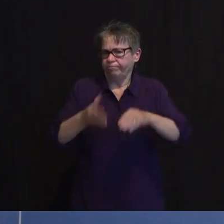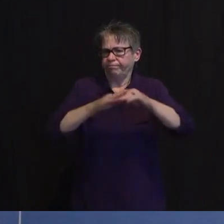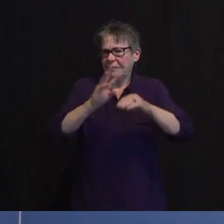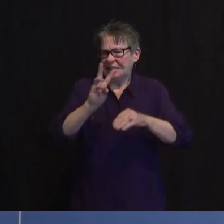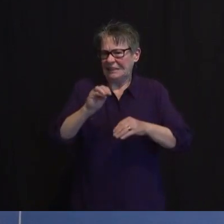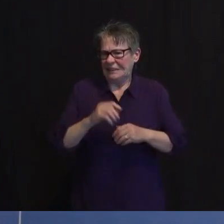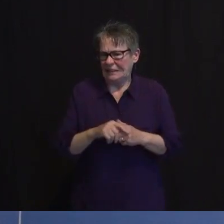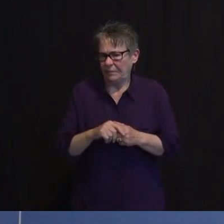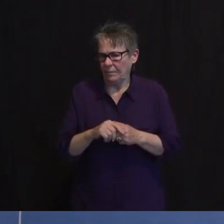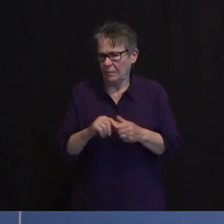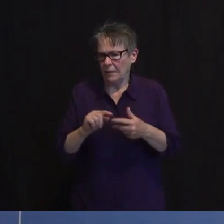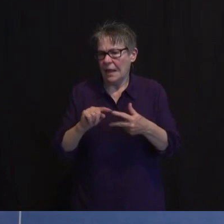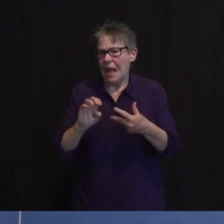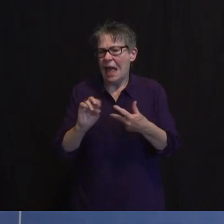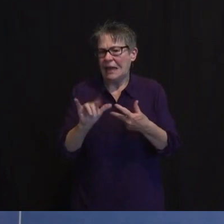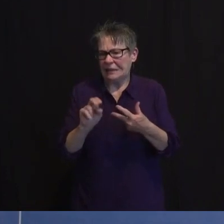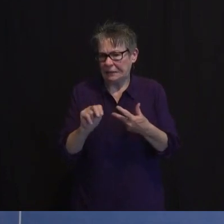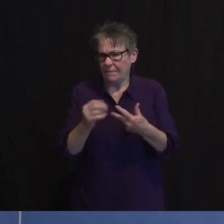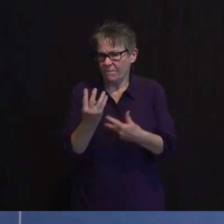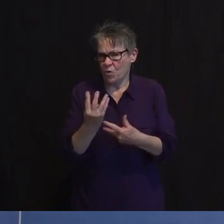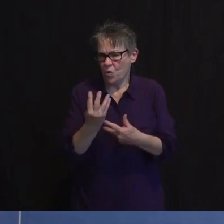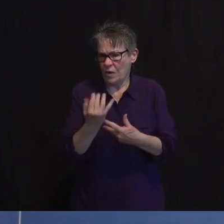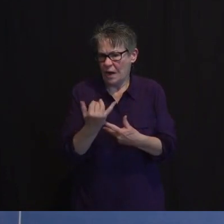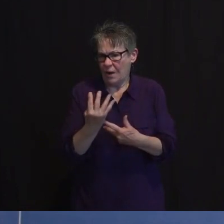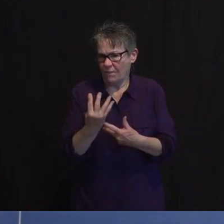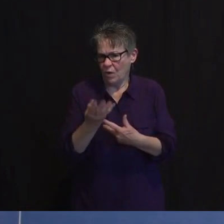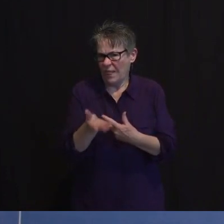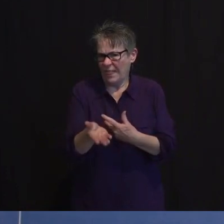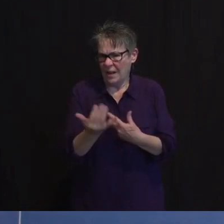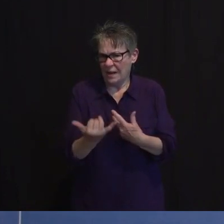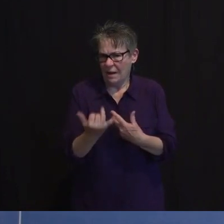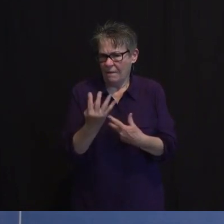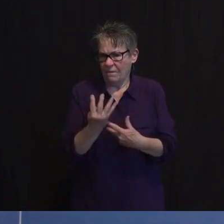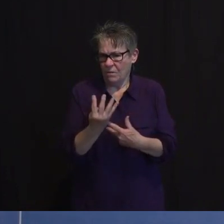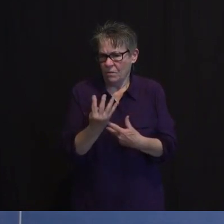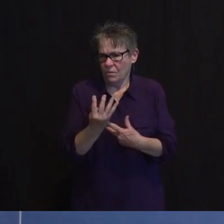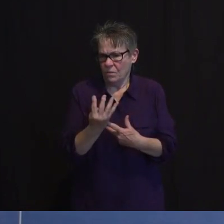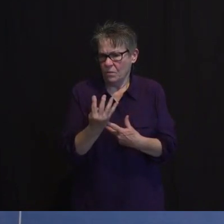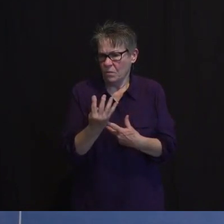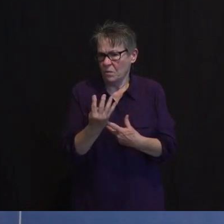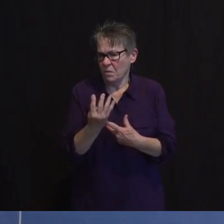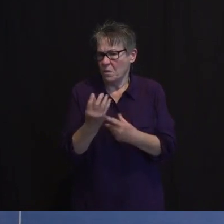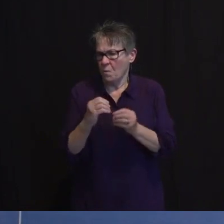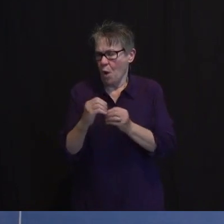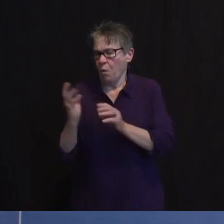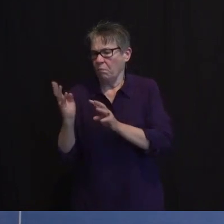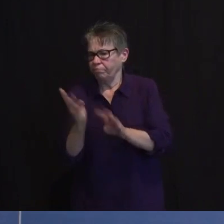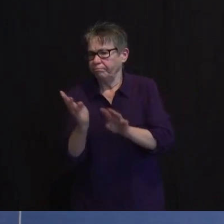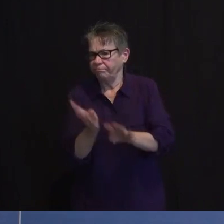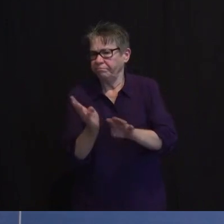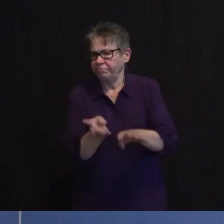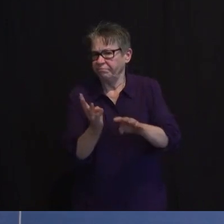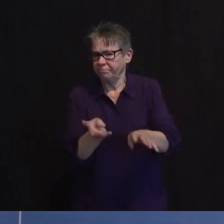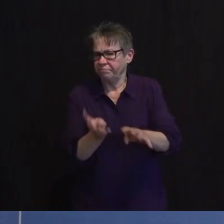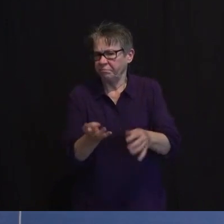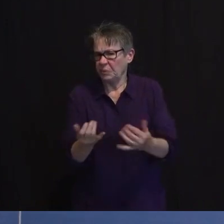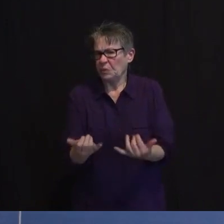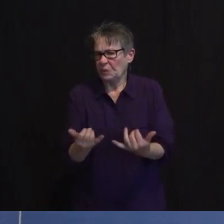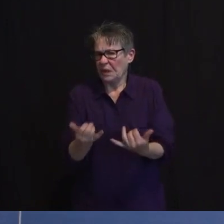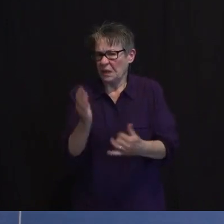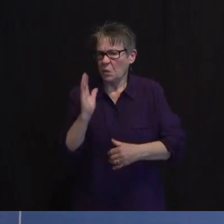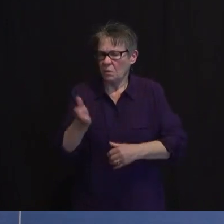the Edison site, and we expect more by the close of business today. And the Atlantic City site is preparing to open